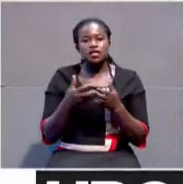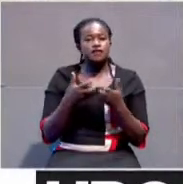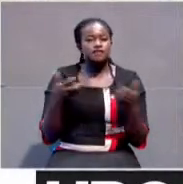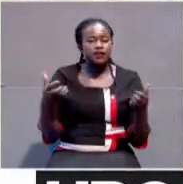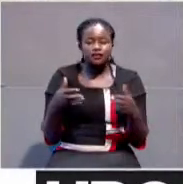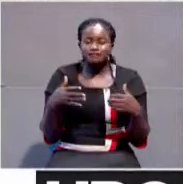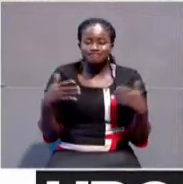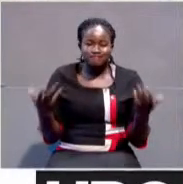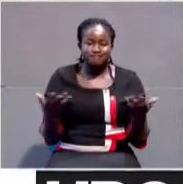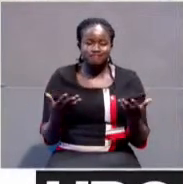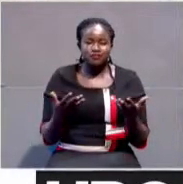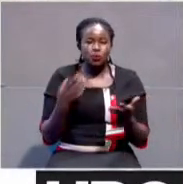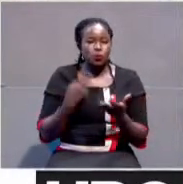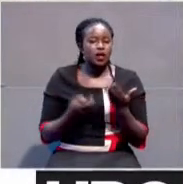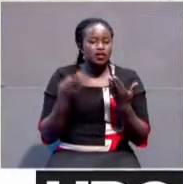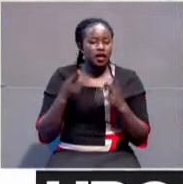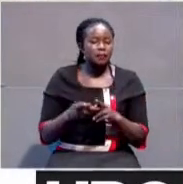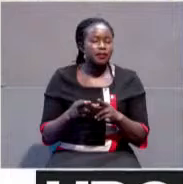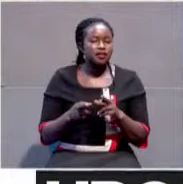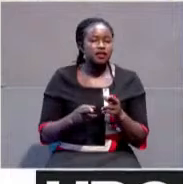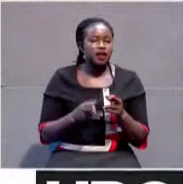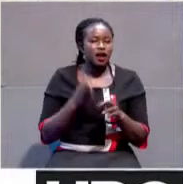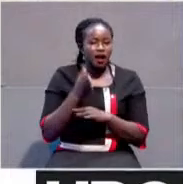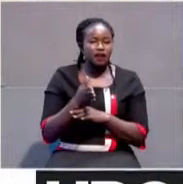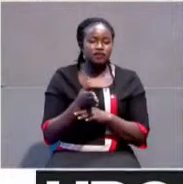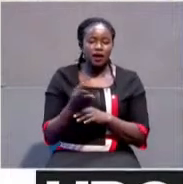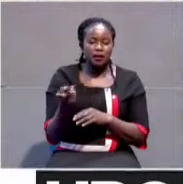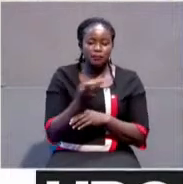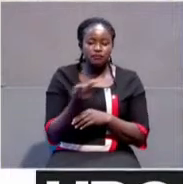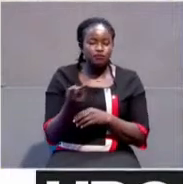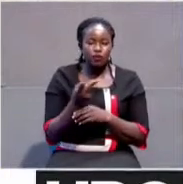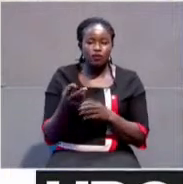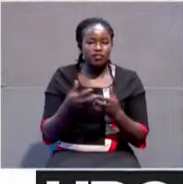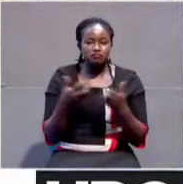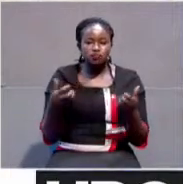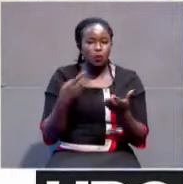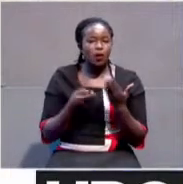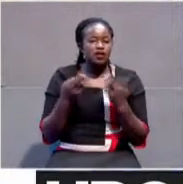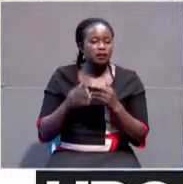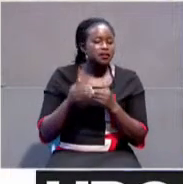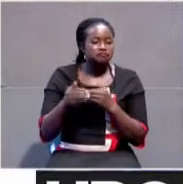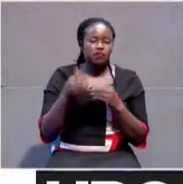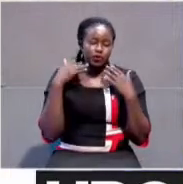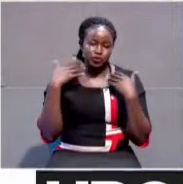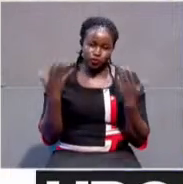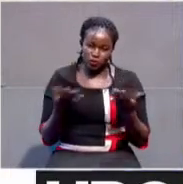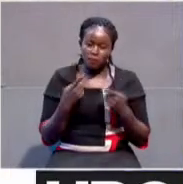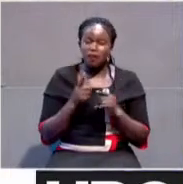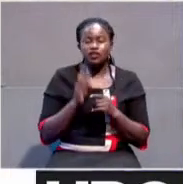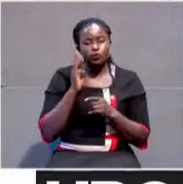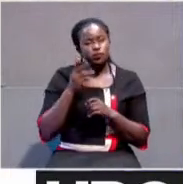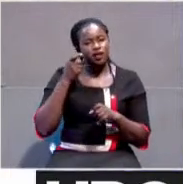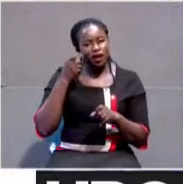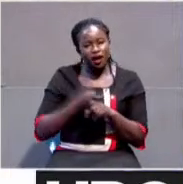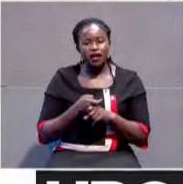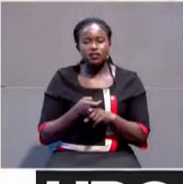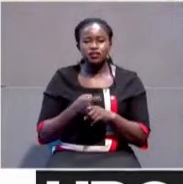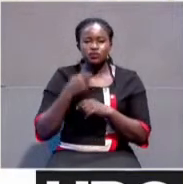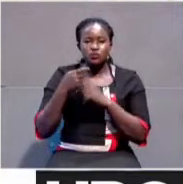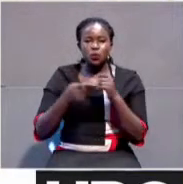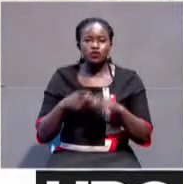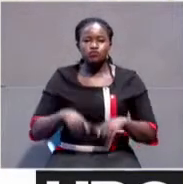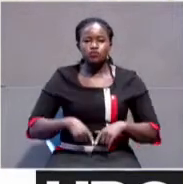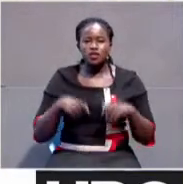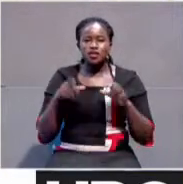settlement may come about as a result of Bill and Melinda Gates splitting. But it will be hard for them to live completely